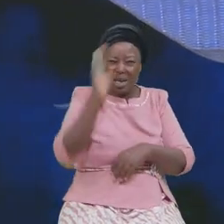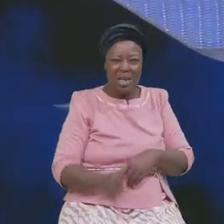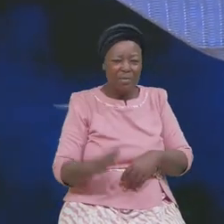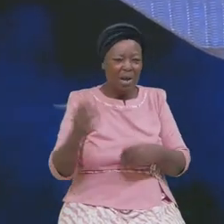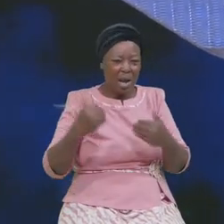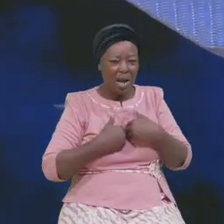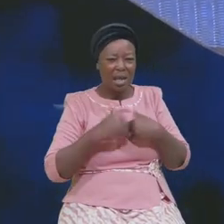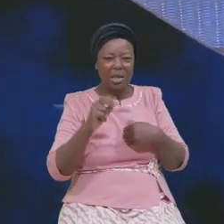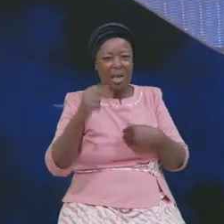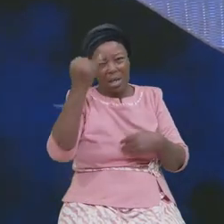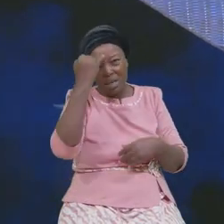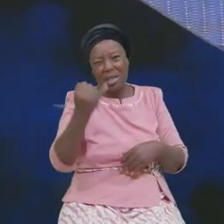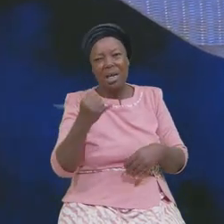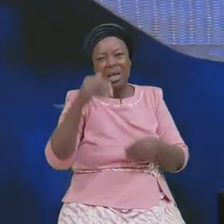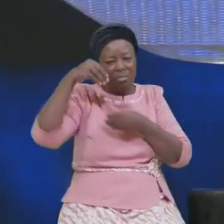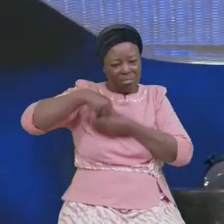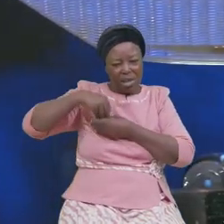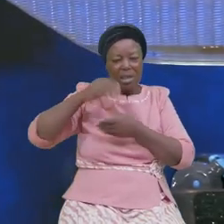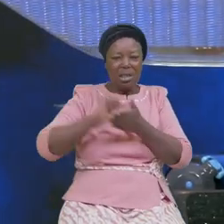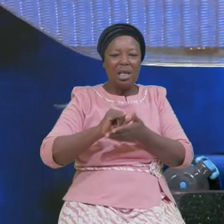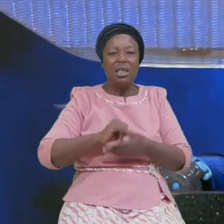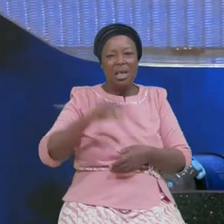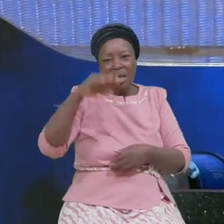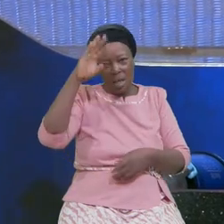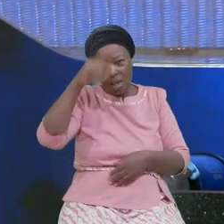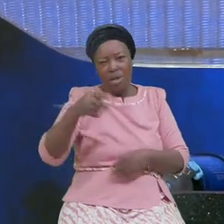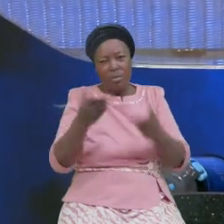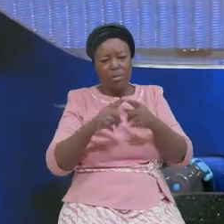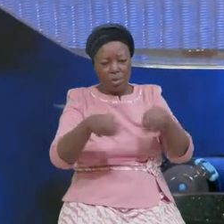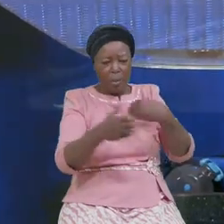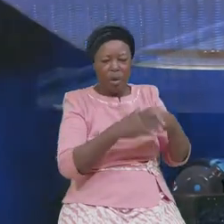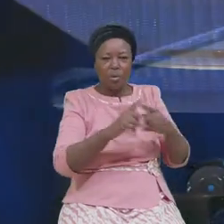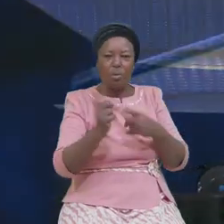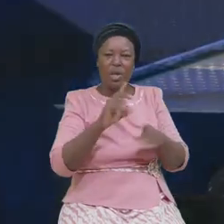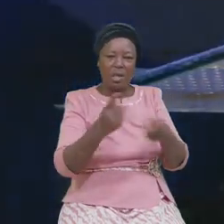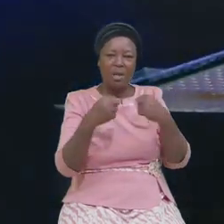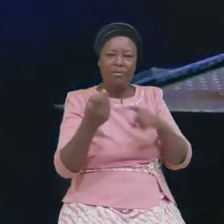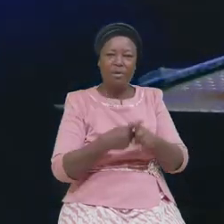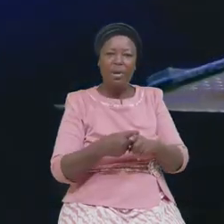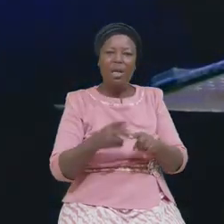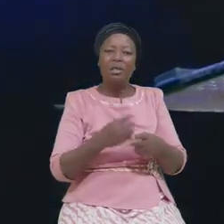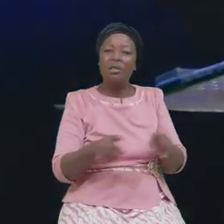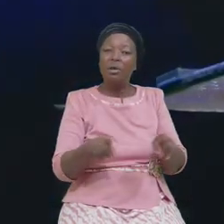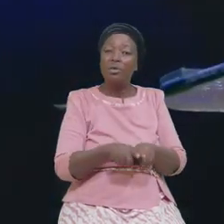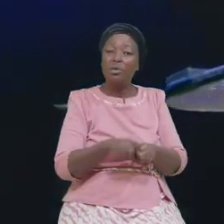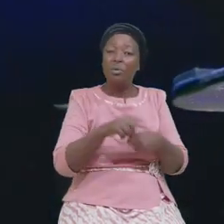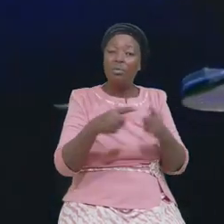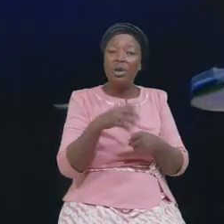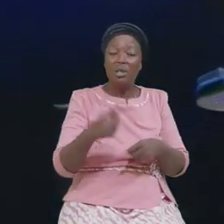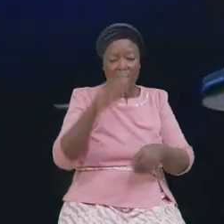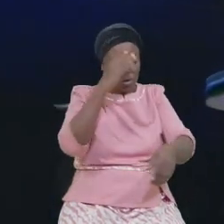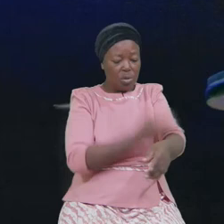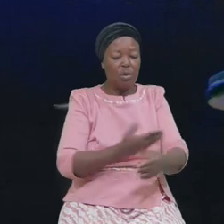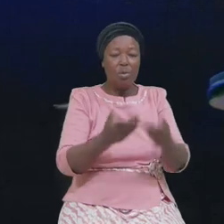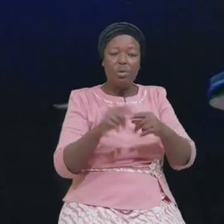idea within him, I want to go back to where I came from. Even when the son was going to get married, Isaac,